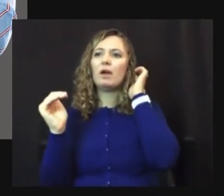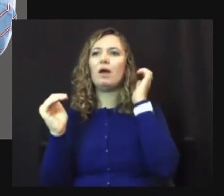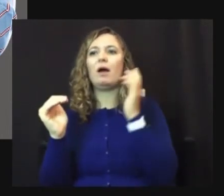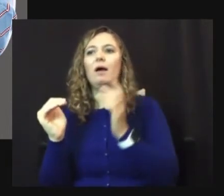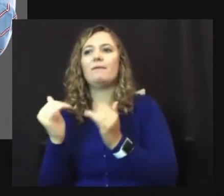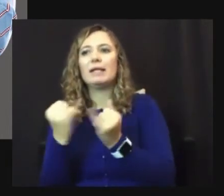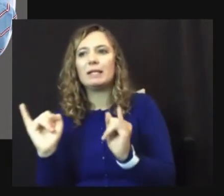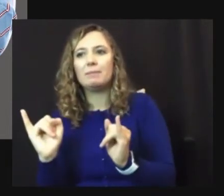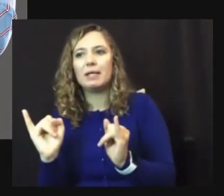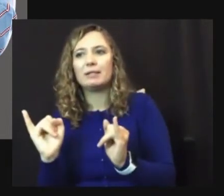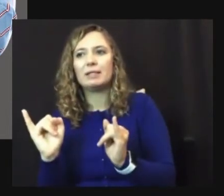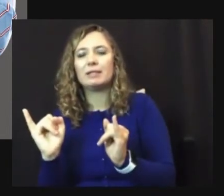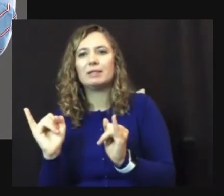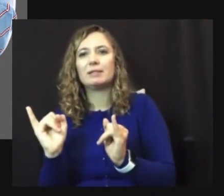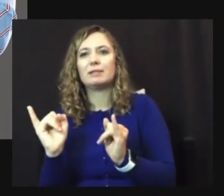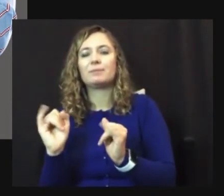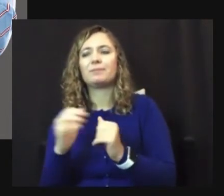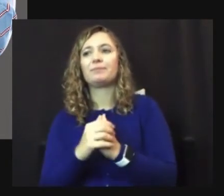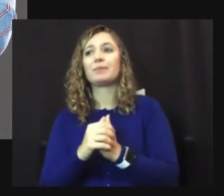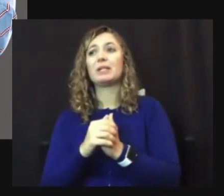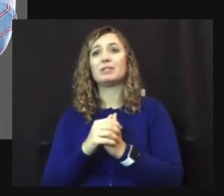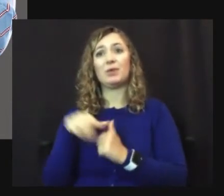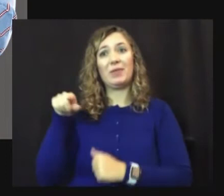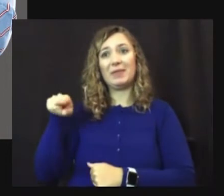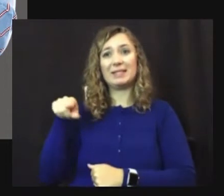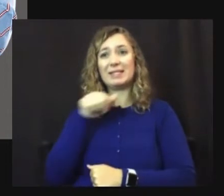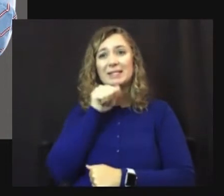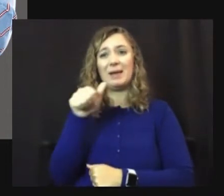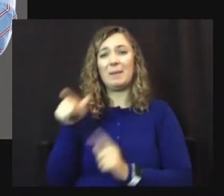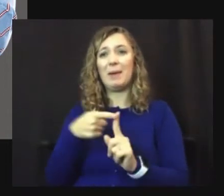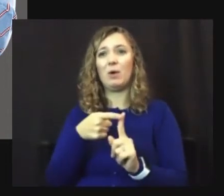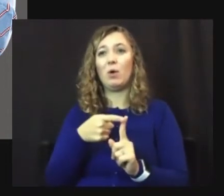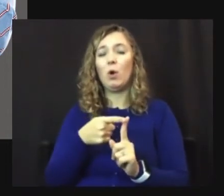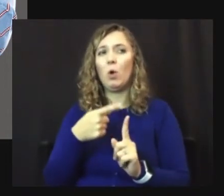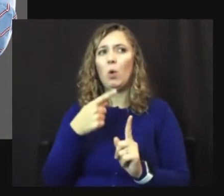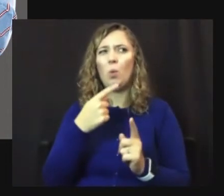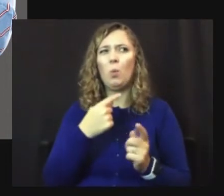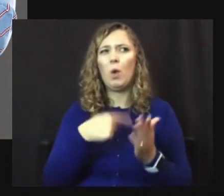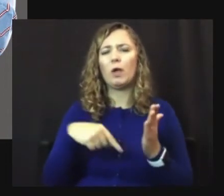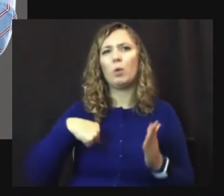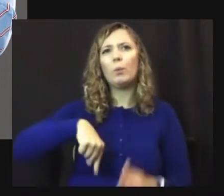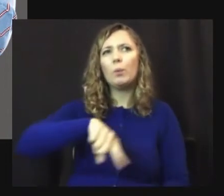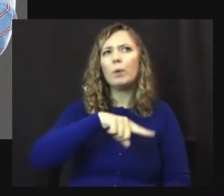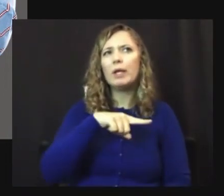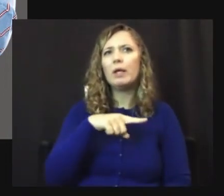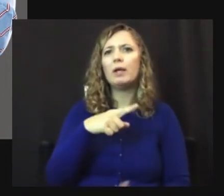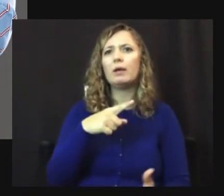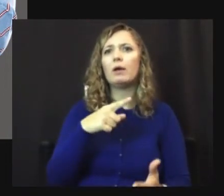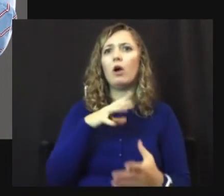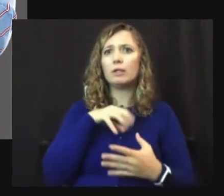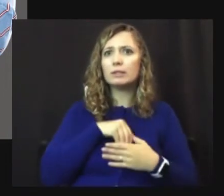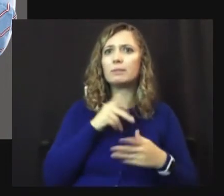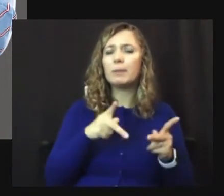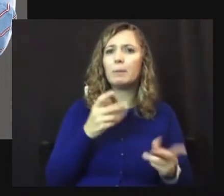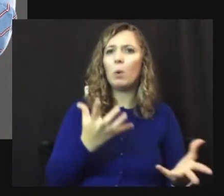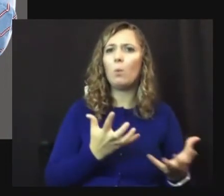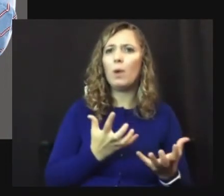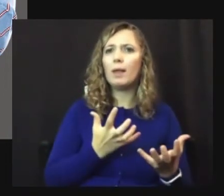what we want our lives to look like at all. It's starting to look like it's about